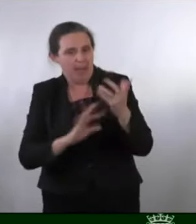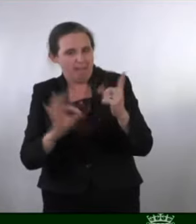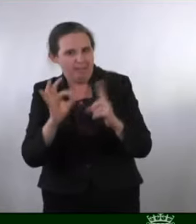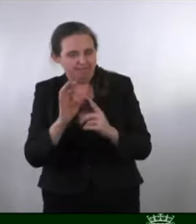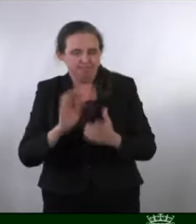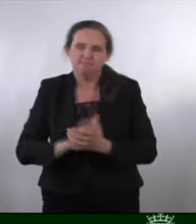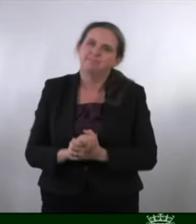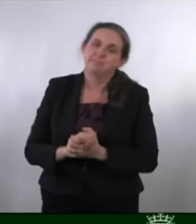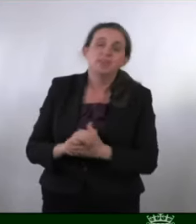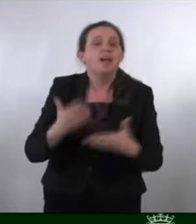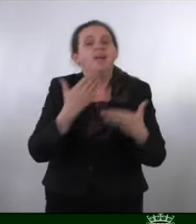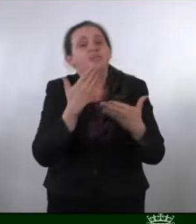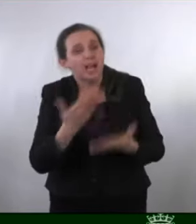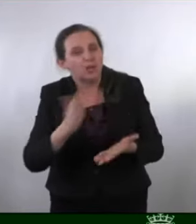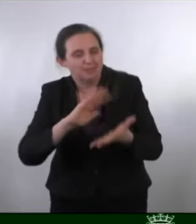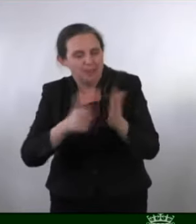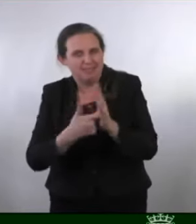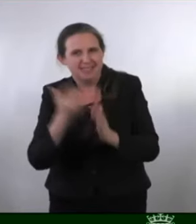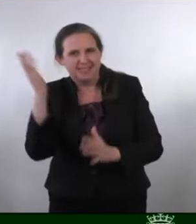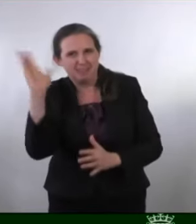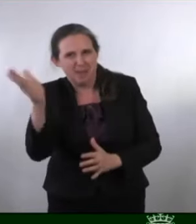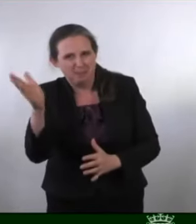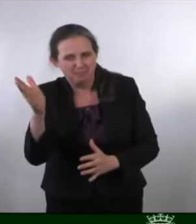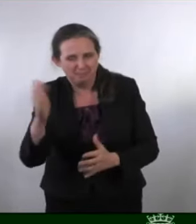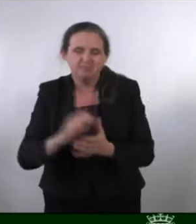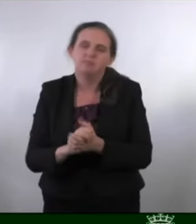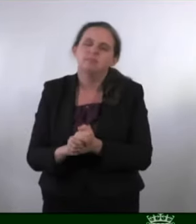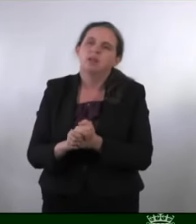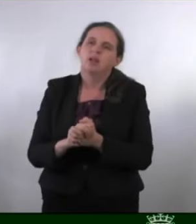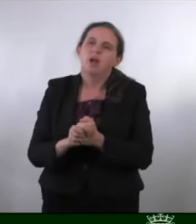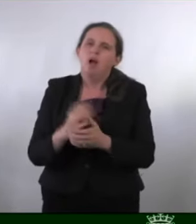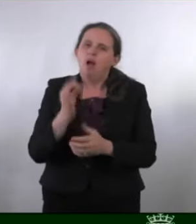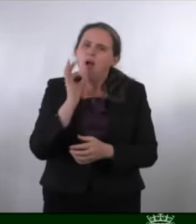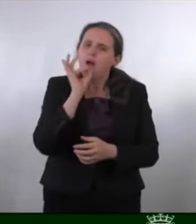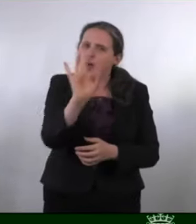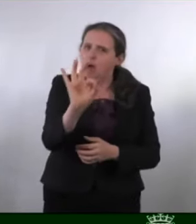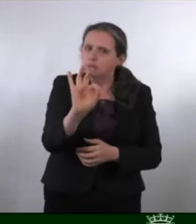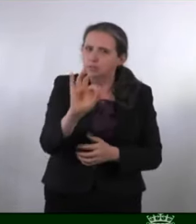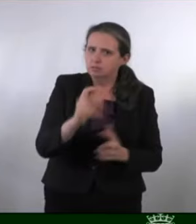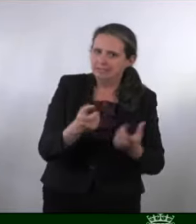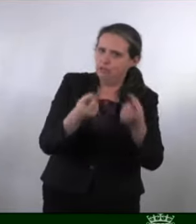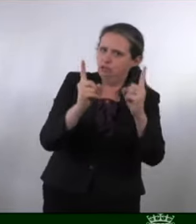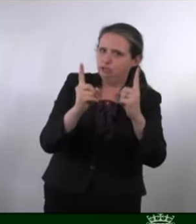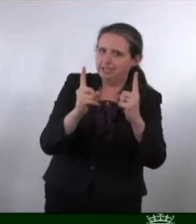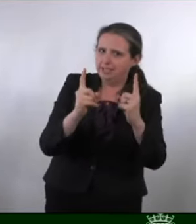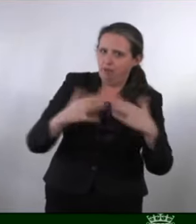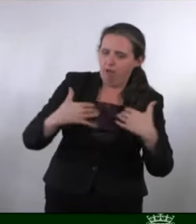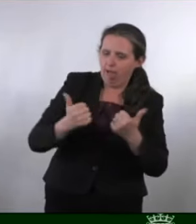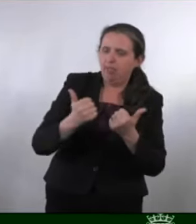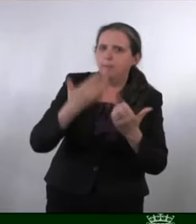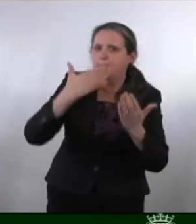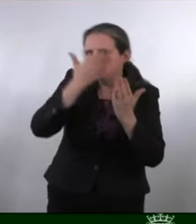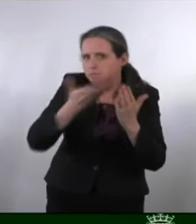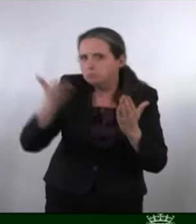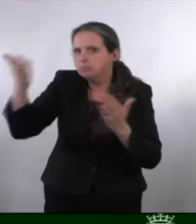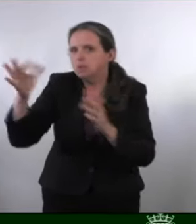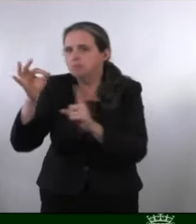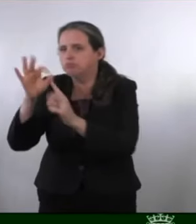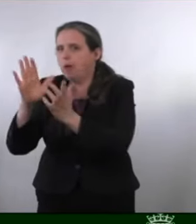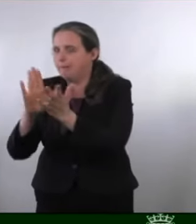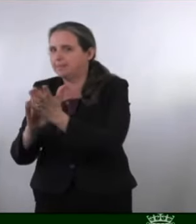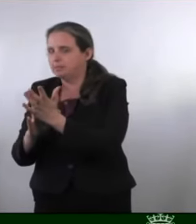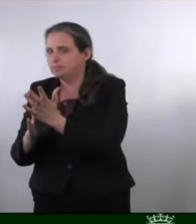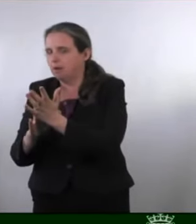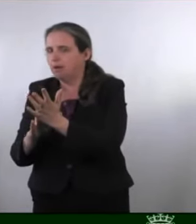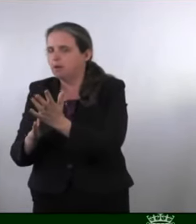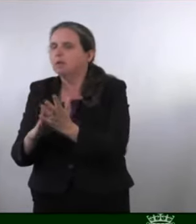the Secretary of State impart to the Prime Minister my question that can I beg him